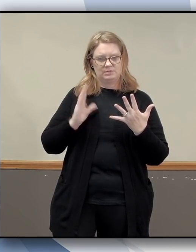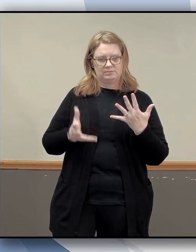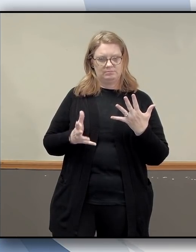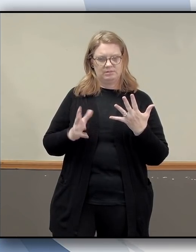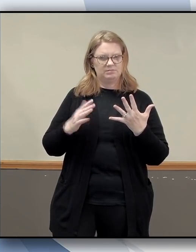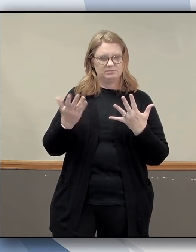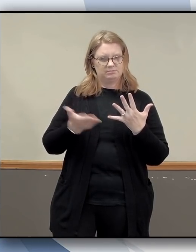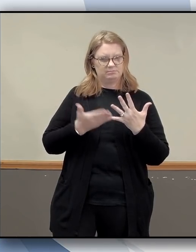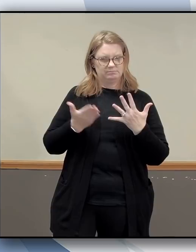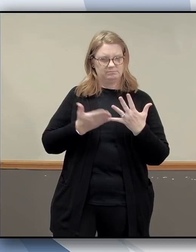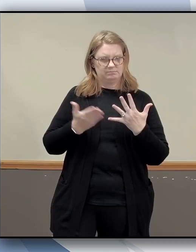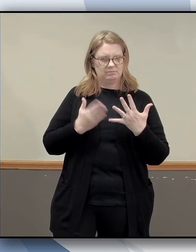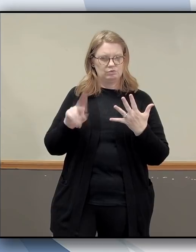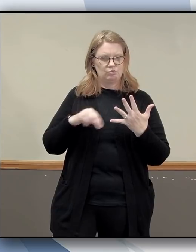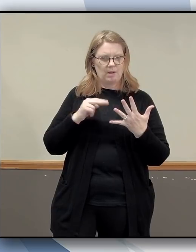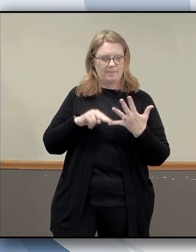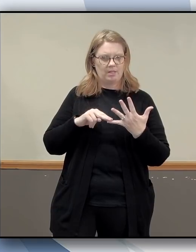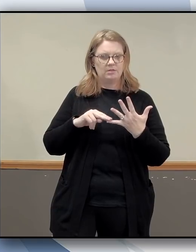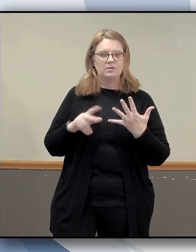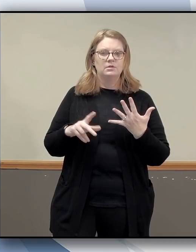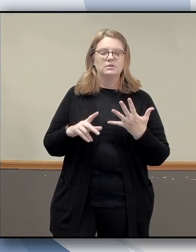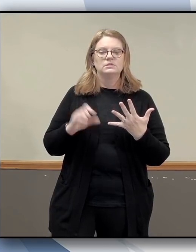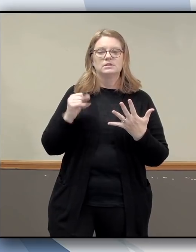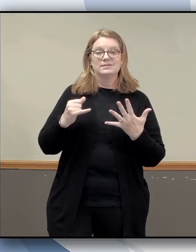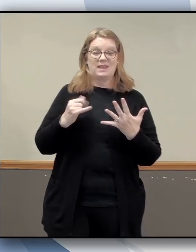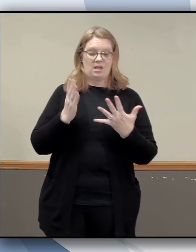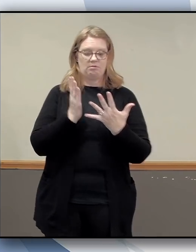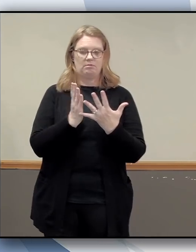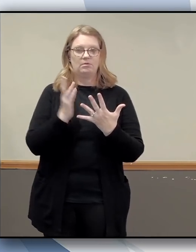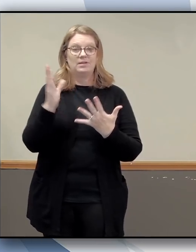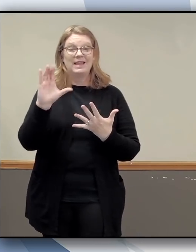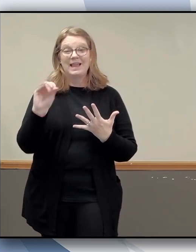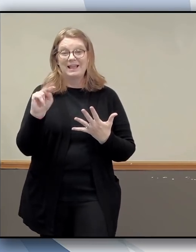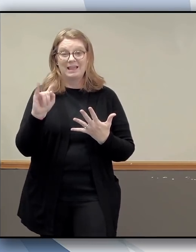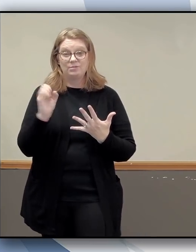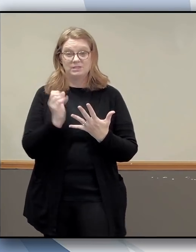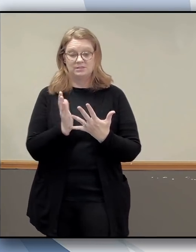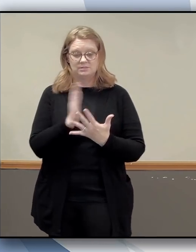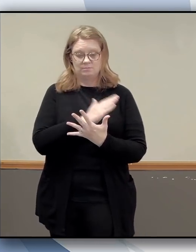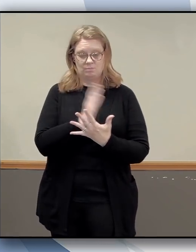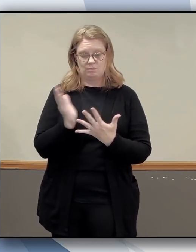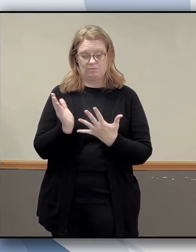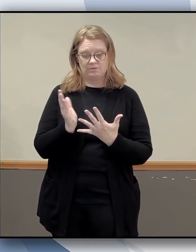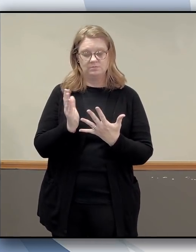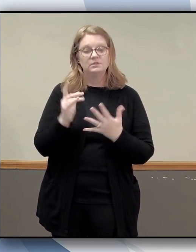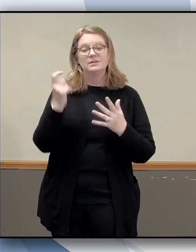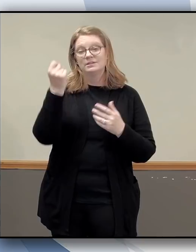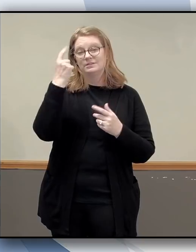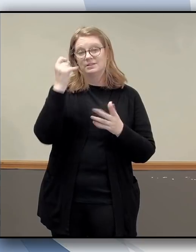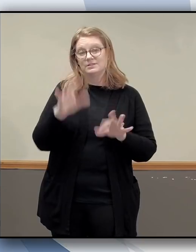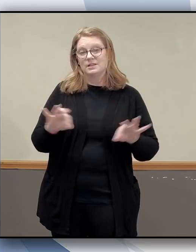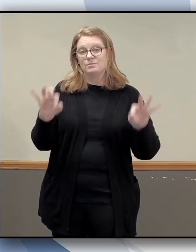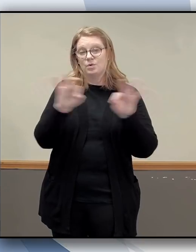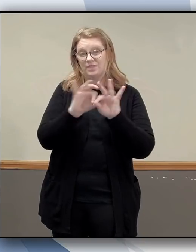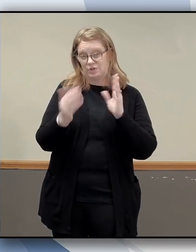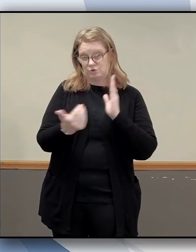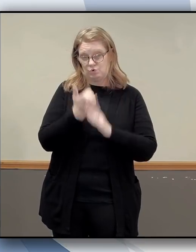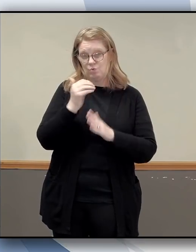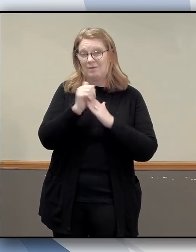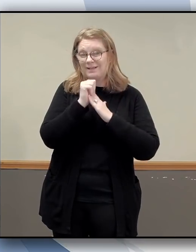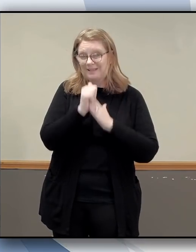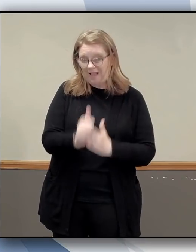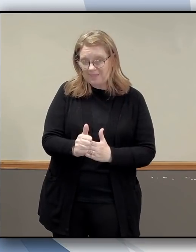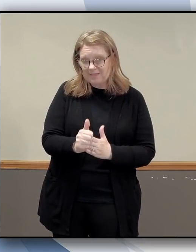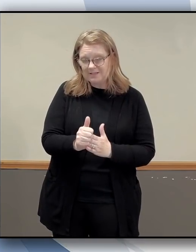So again, as we talk about who's moving to which counties are moving to which levels, it's important to realize that there are new guidelines that